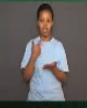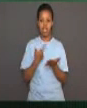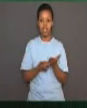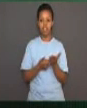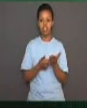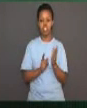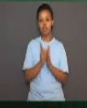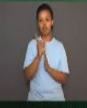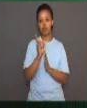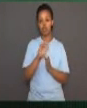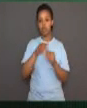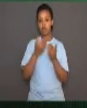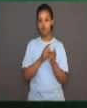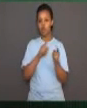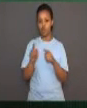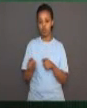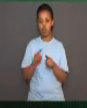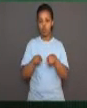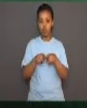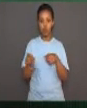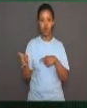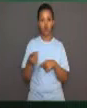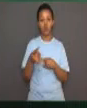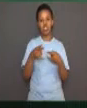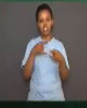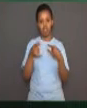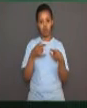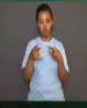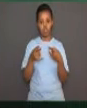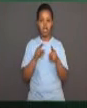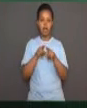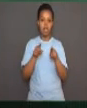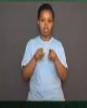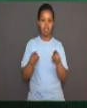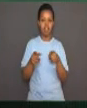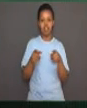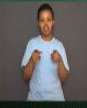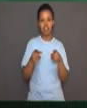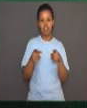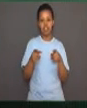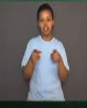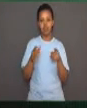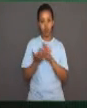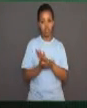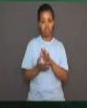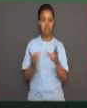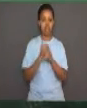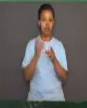developments, it is unlikely that different races will evolve into separate